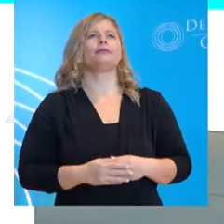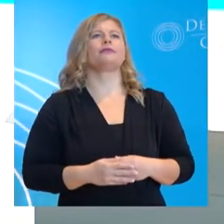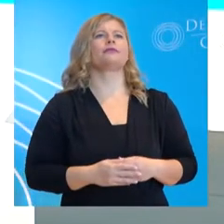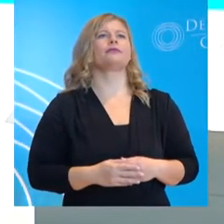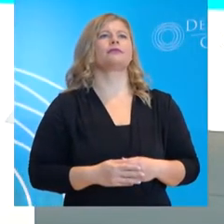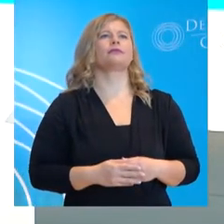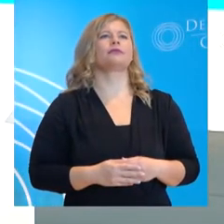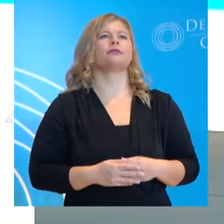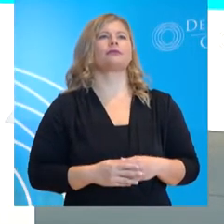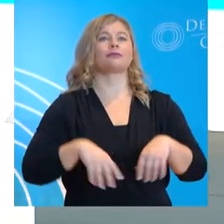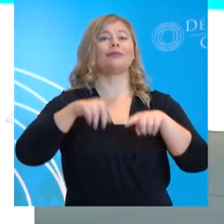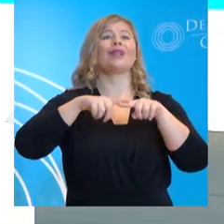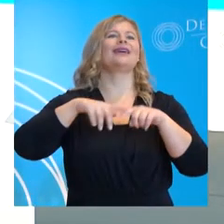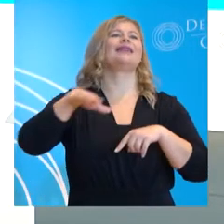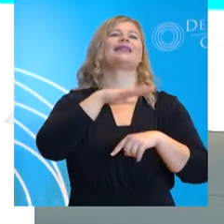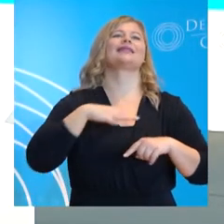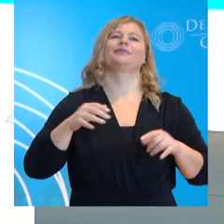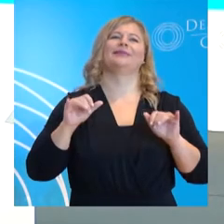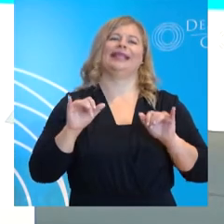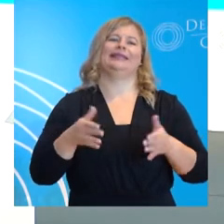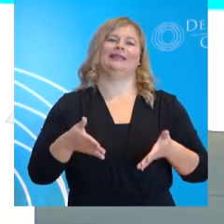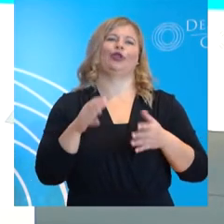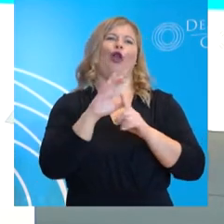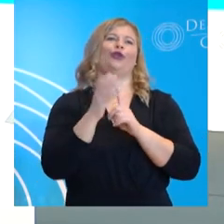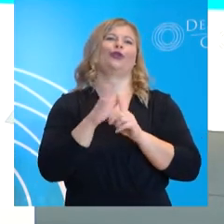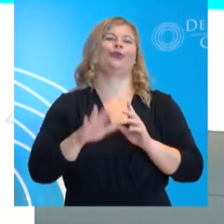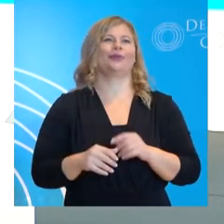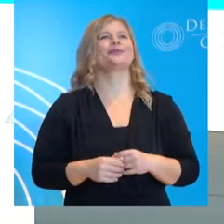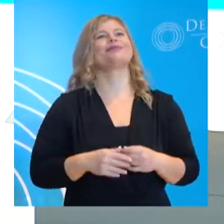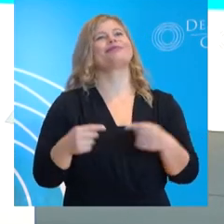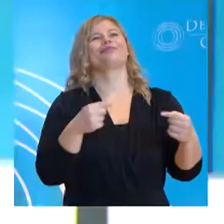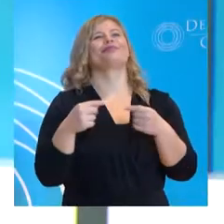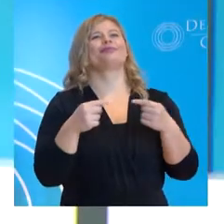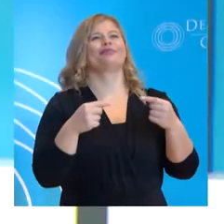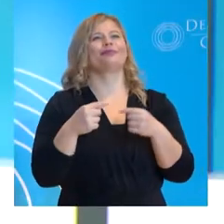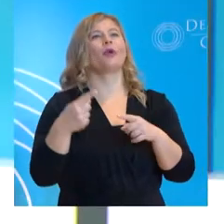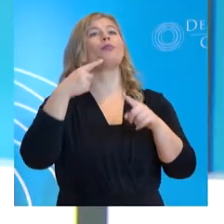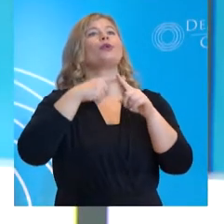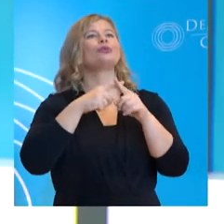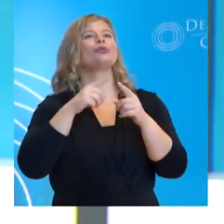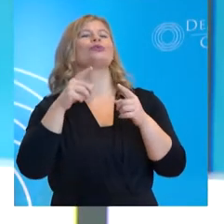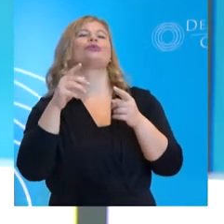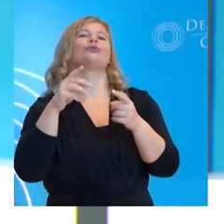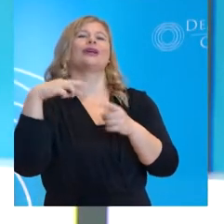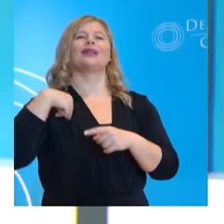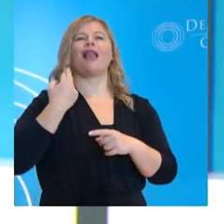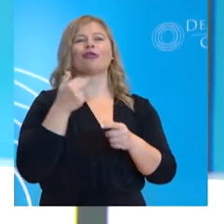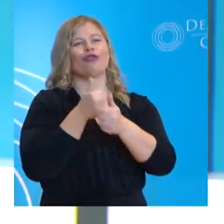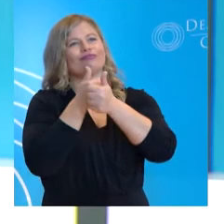than in your country. Having said that, we have not had the full support of the opposition when it comes to vaccination. Very